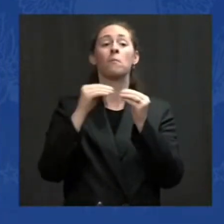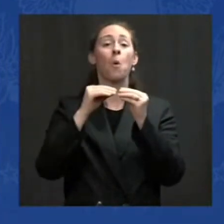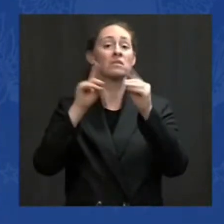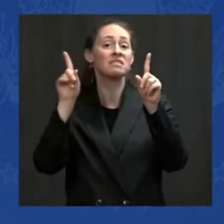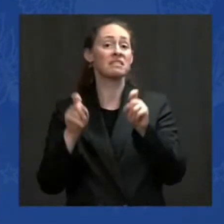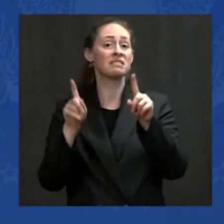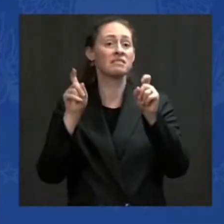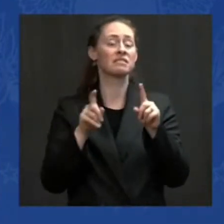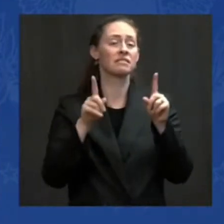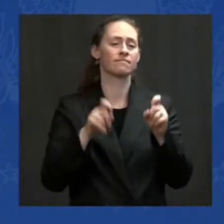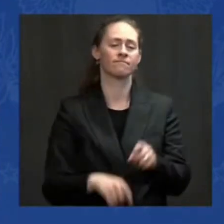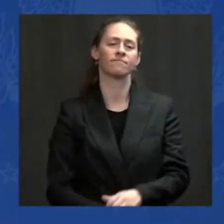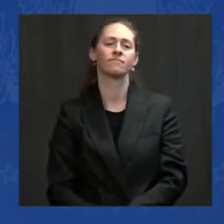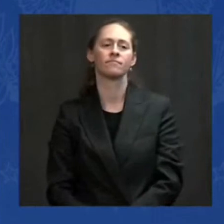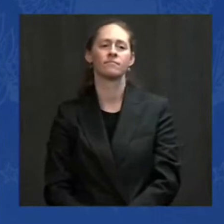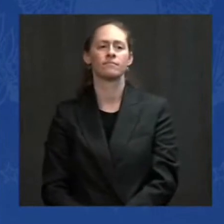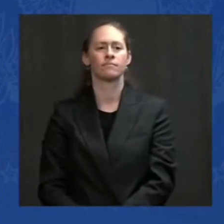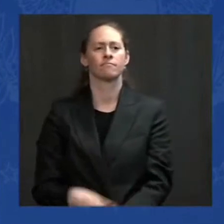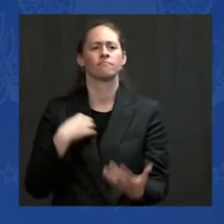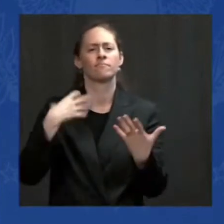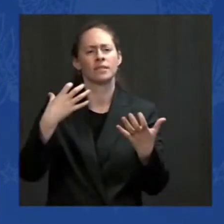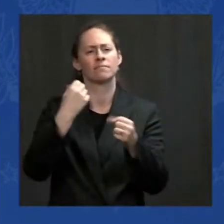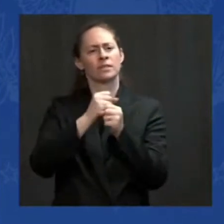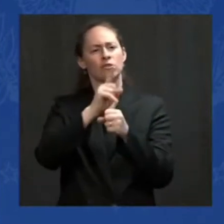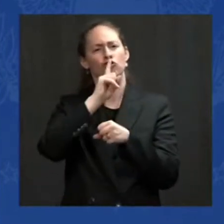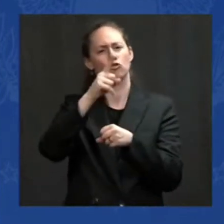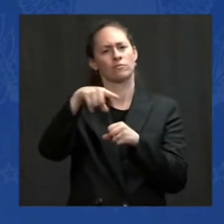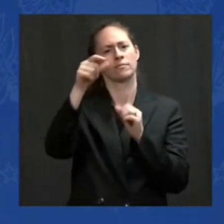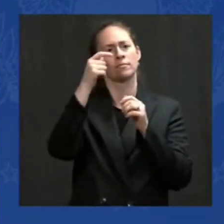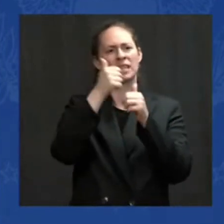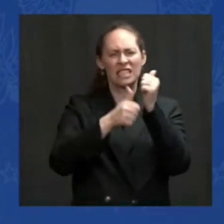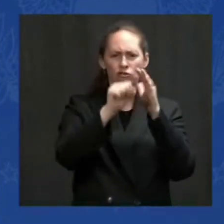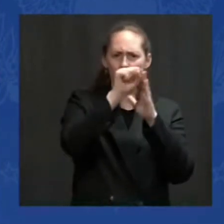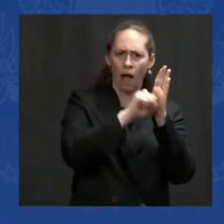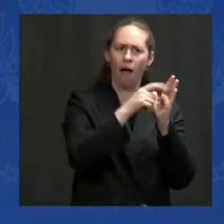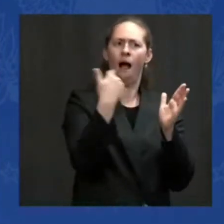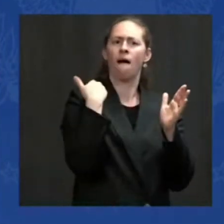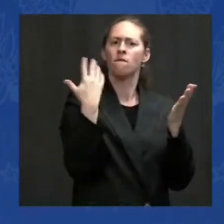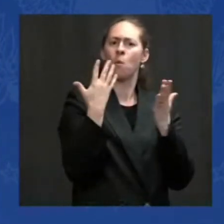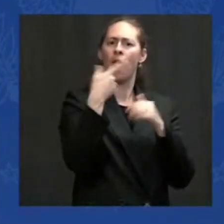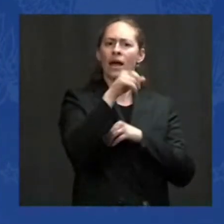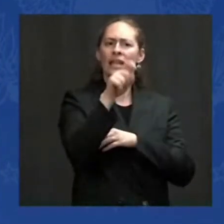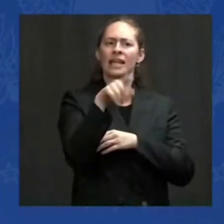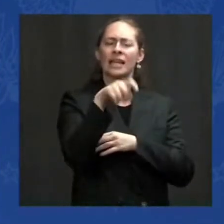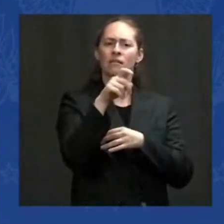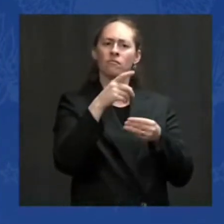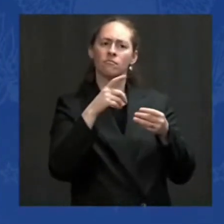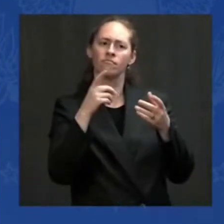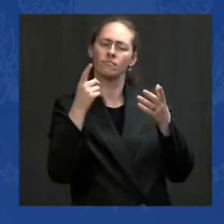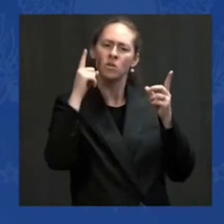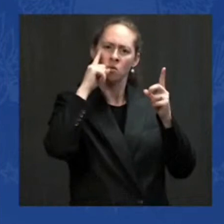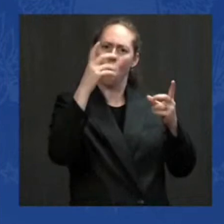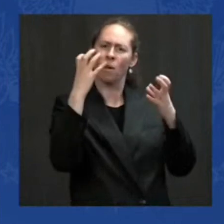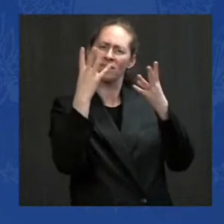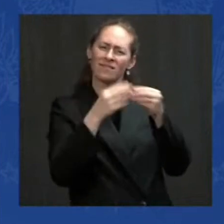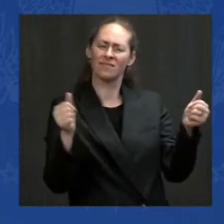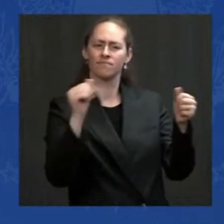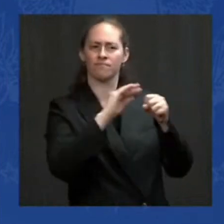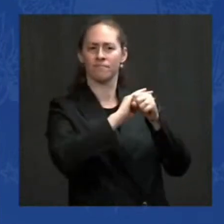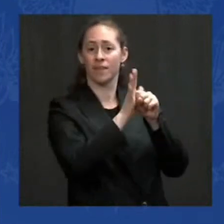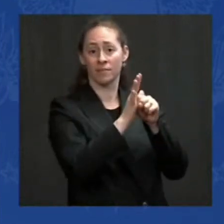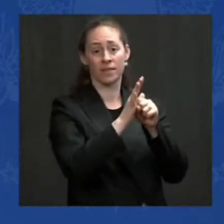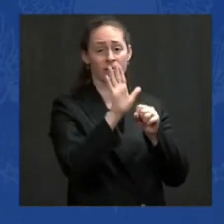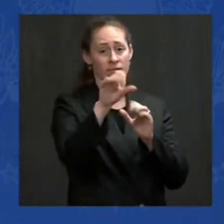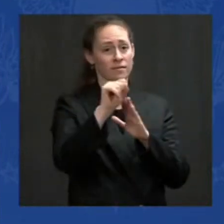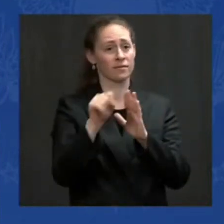to the specific federal resources and capabilities they need to fight the virus. And as always, we will continue to